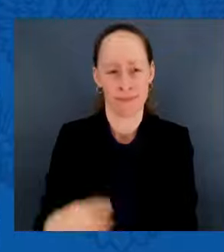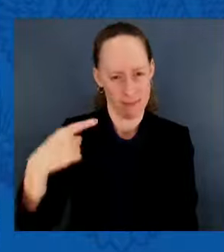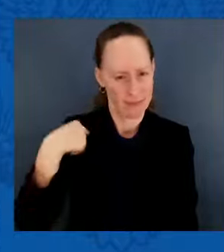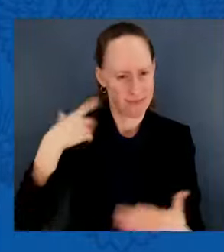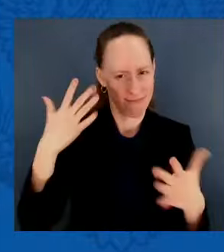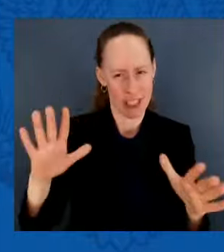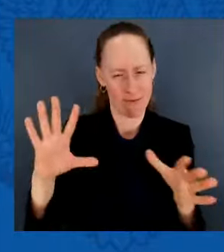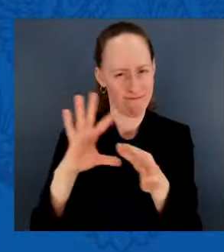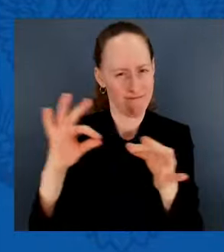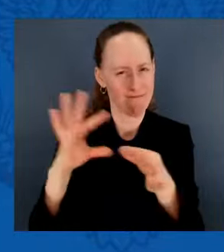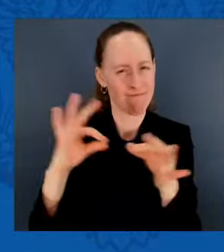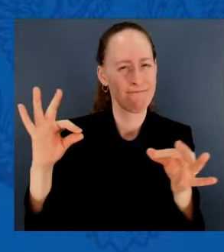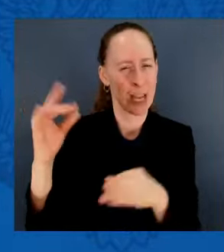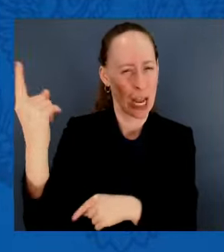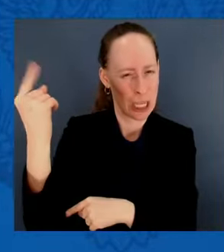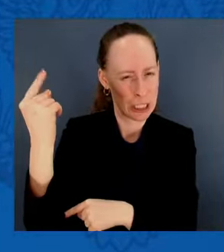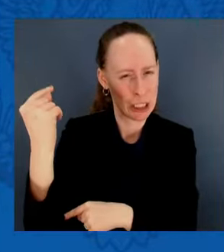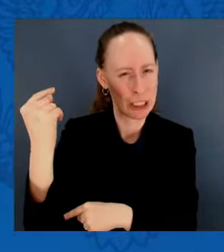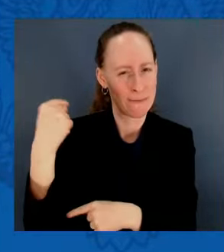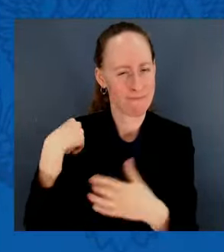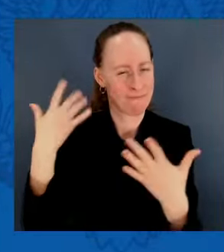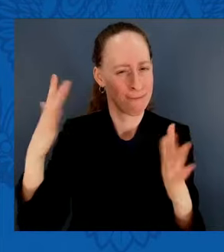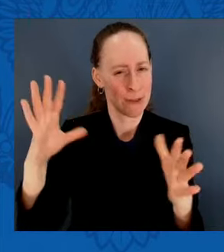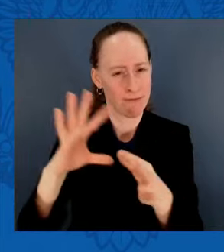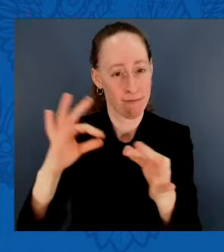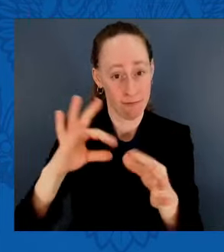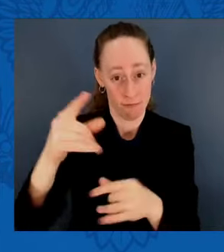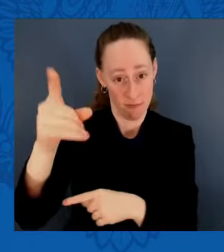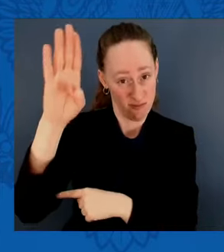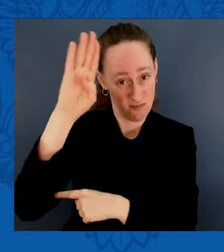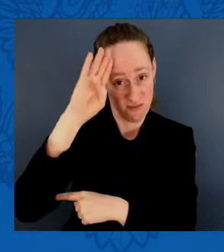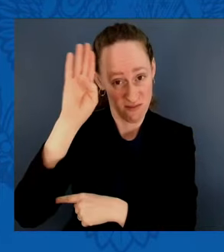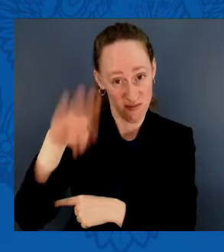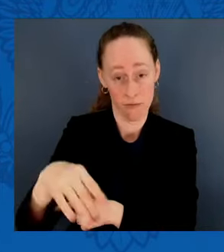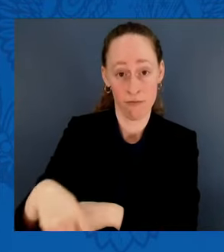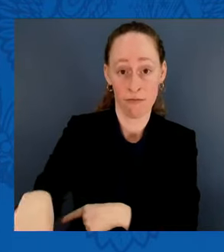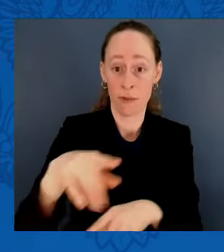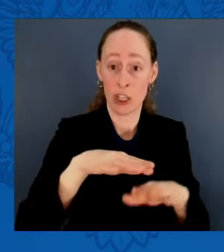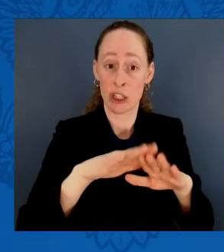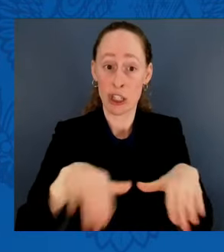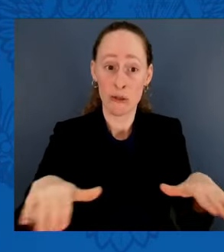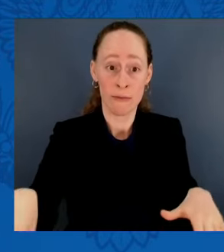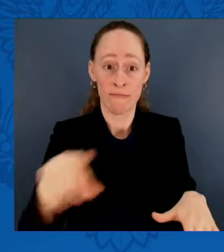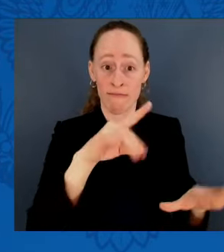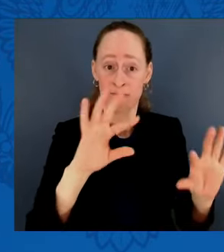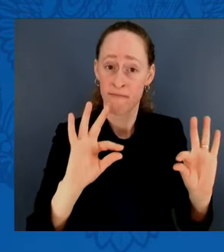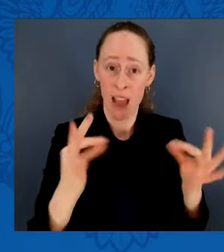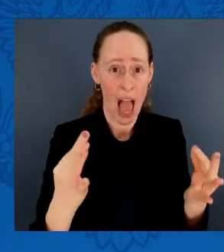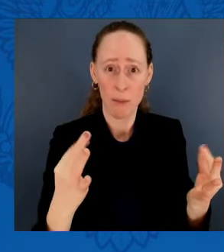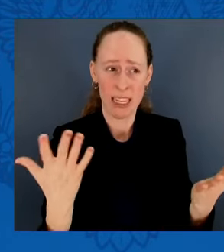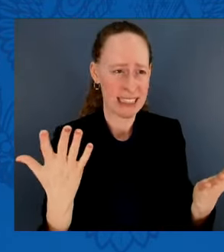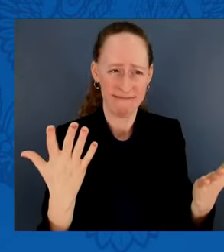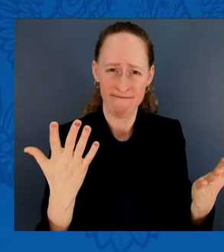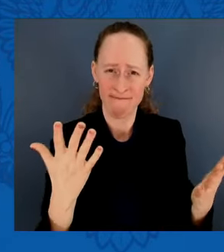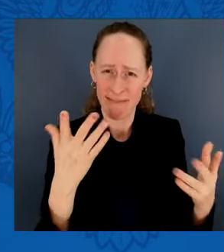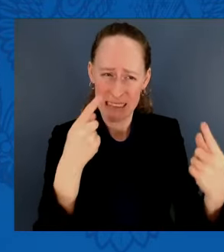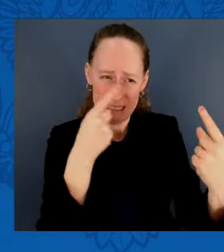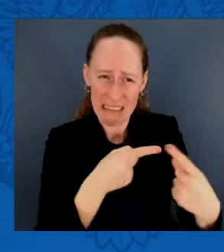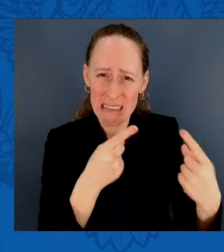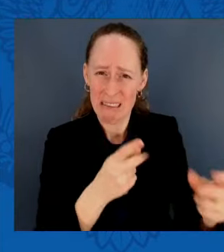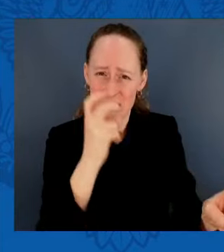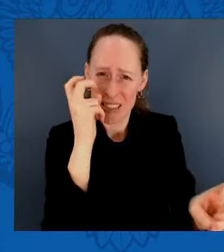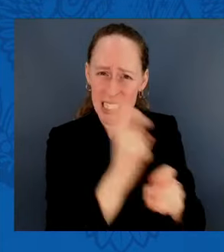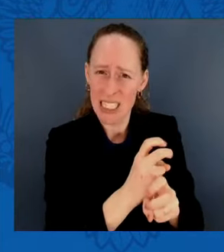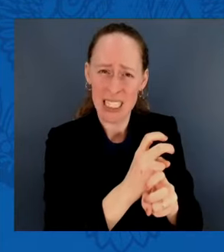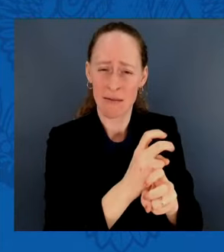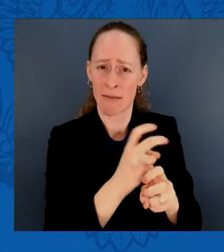that children coming from broken homes where there's no books, not read to, not spoken to very often, start school, kindergarten or first